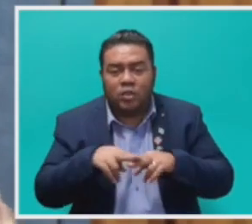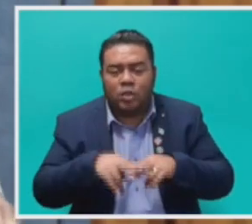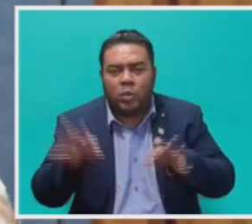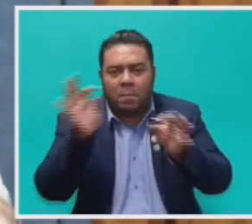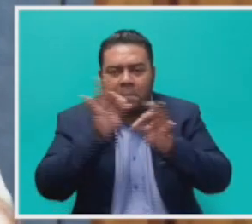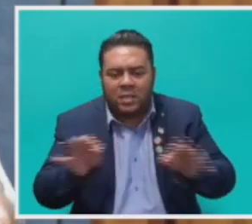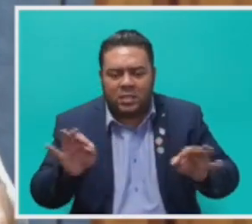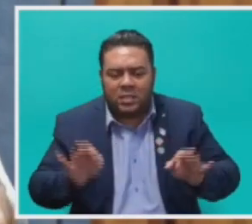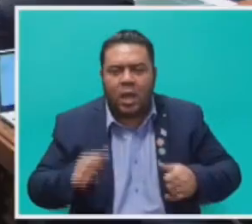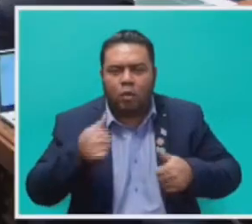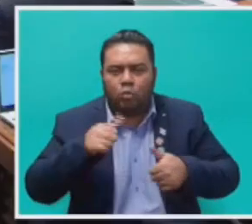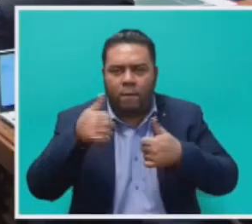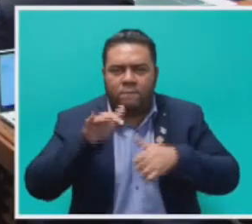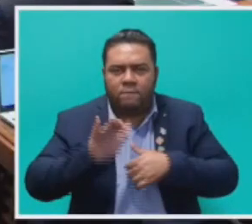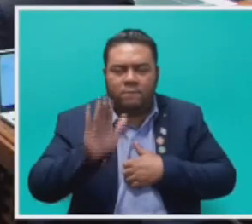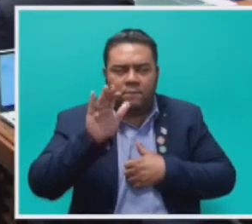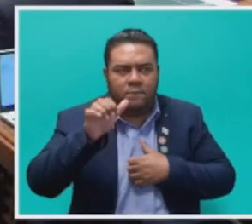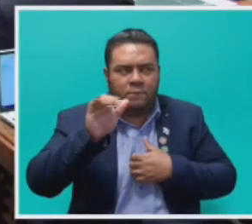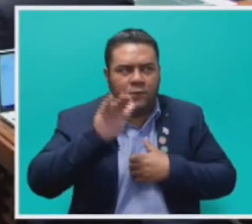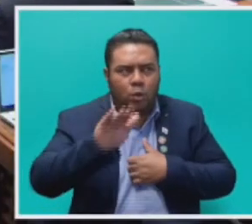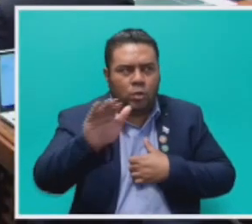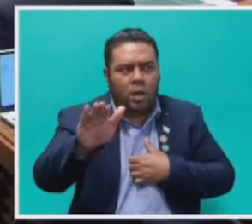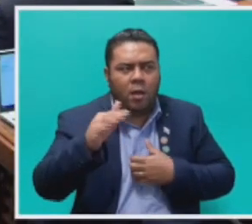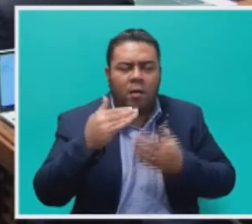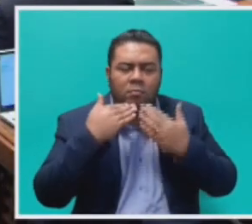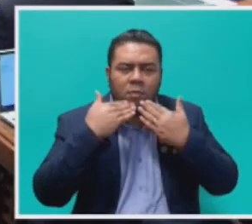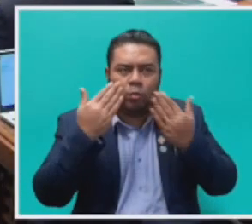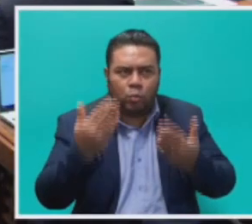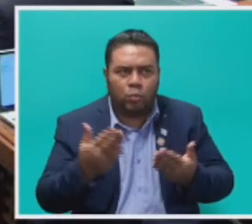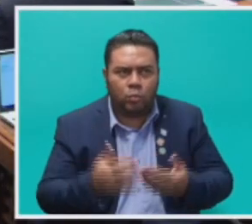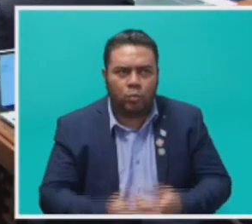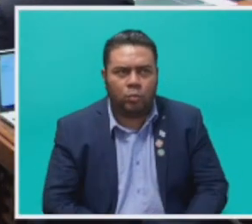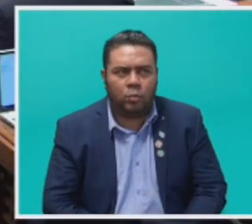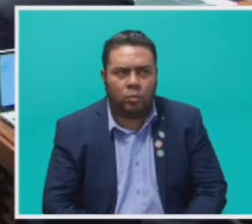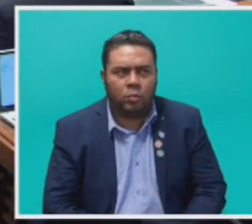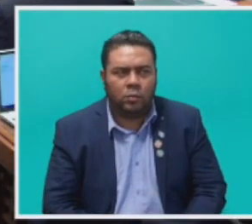Thank you. Thank you. Honorable